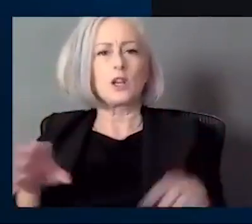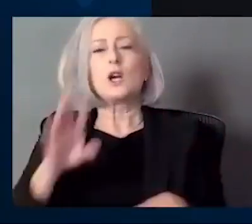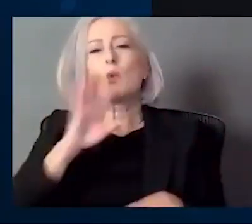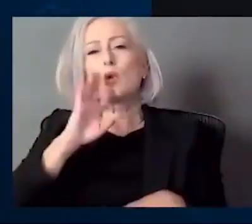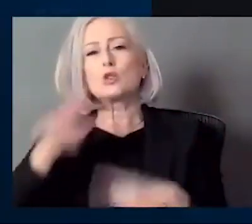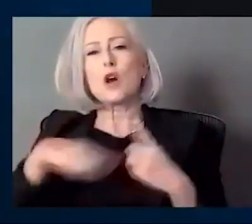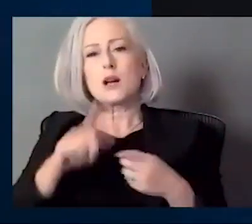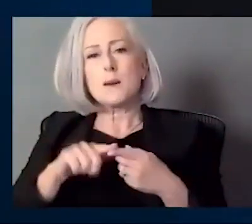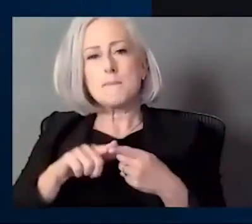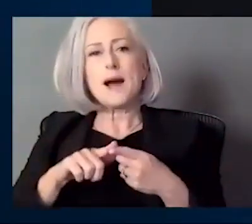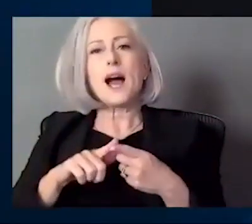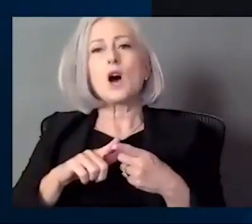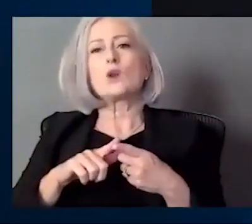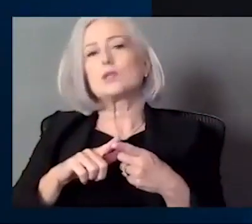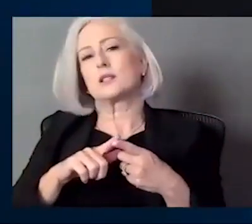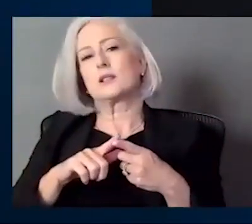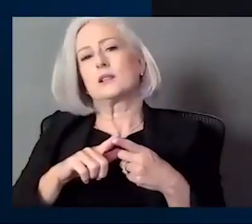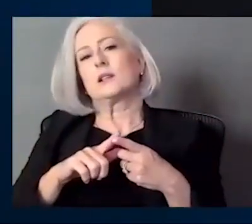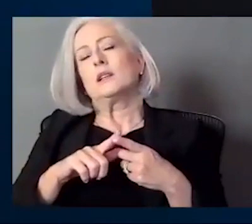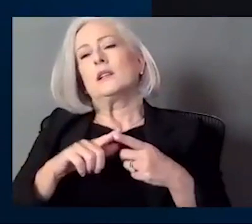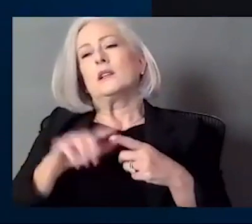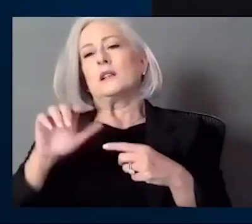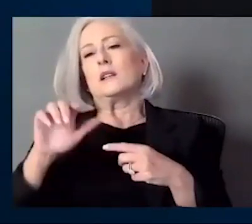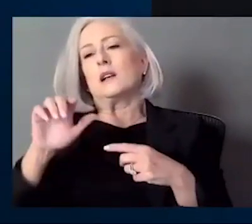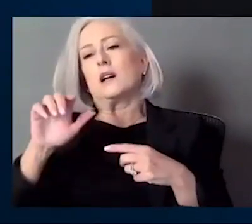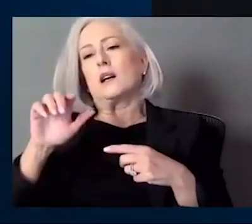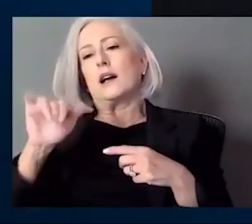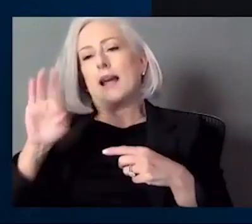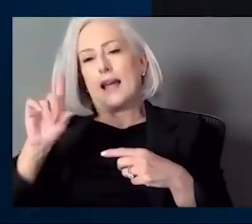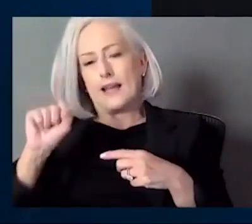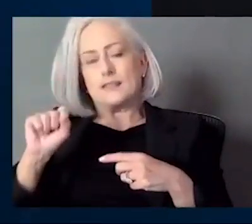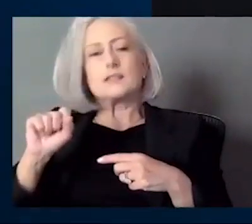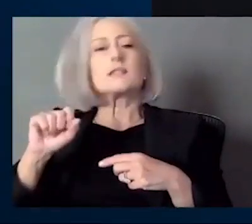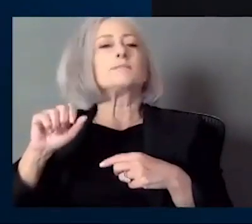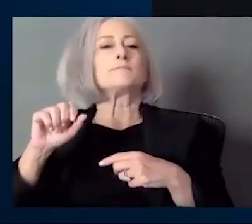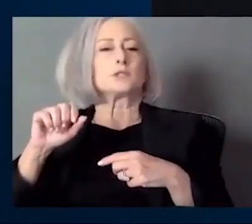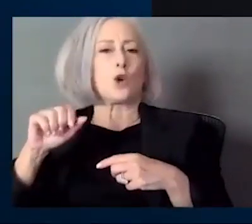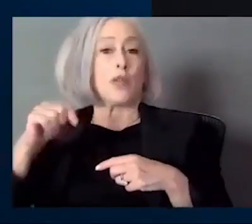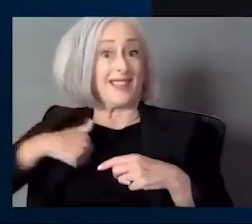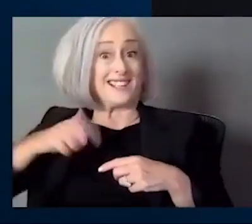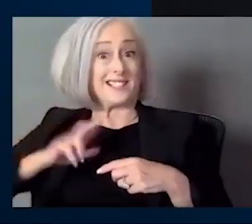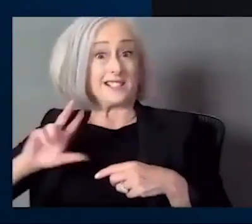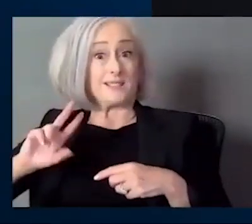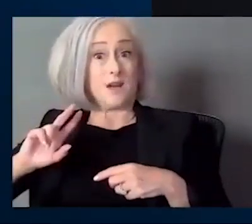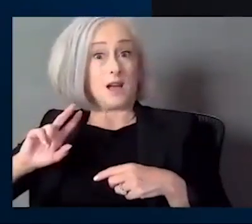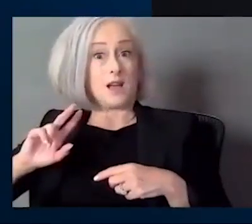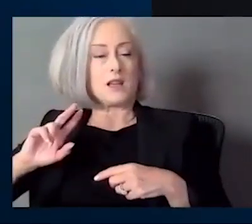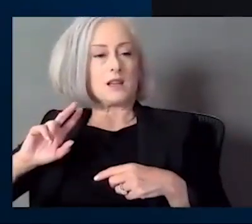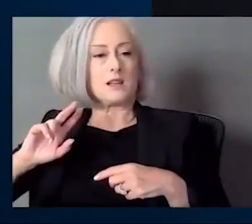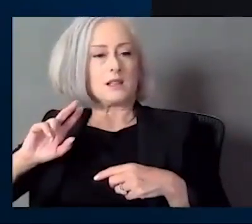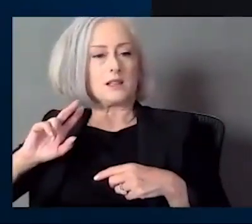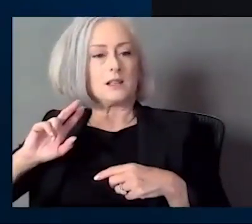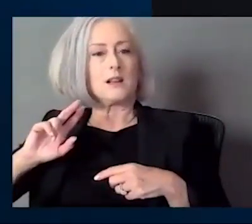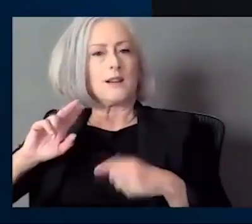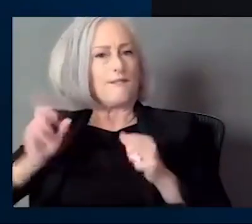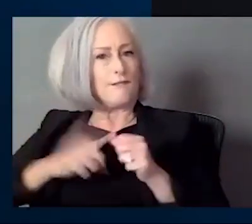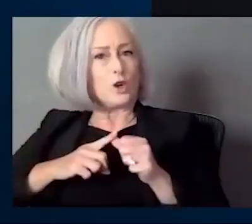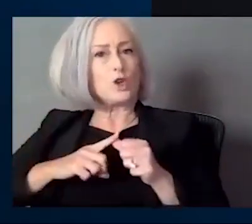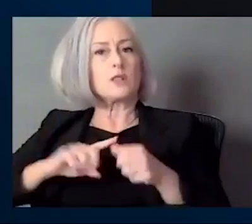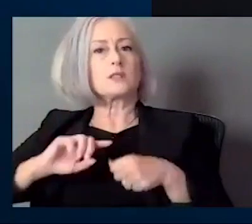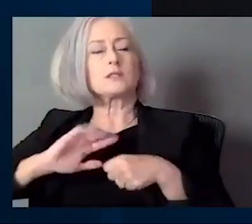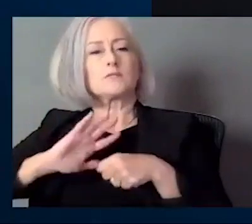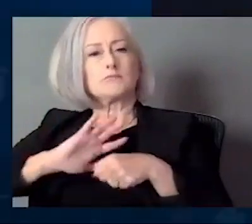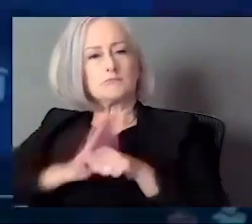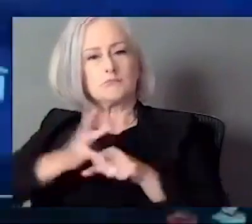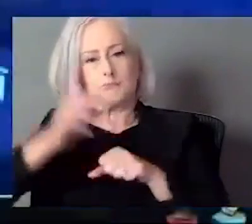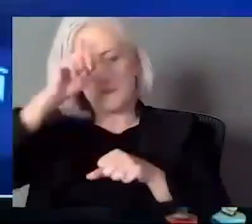about it, and so many people are like, this is the only pandemic we've lived through. This is my second pandemic, folks, and I just think we need to get into and touch a little bit about AIDS. We have some